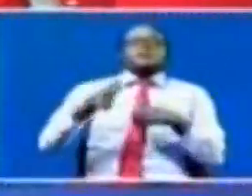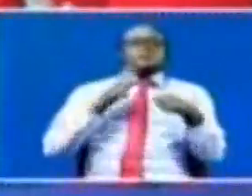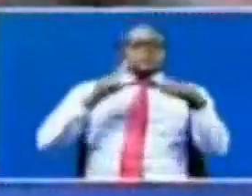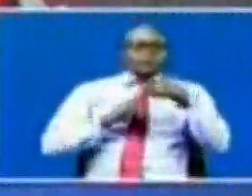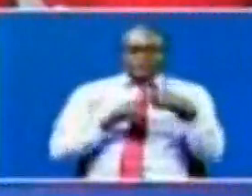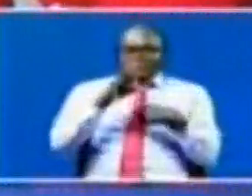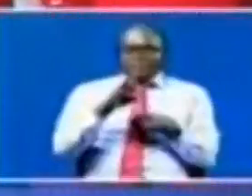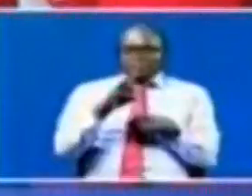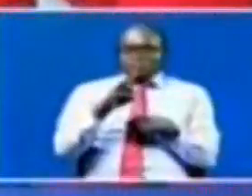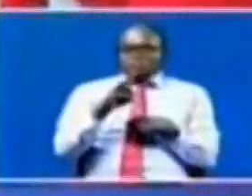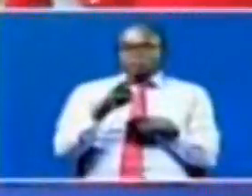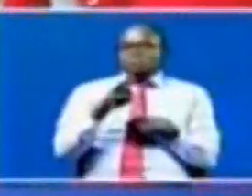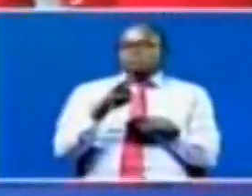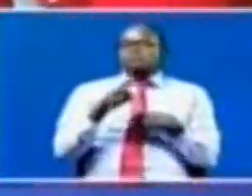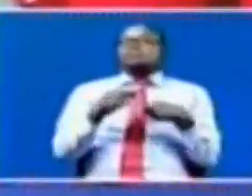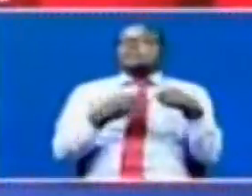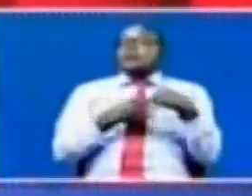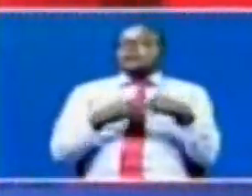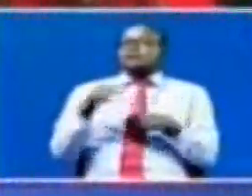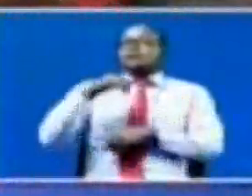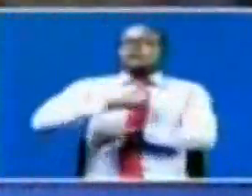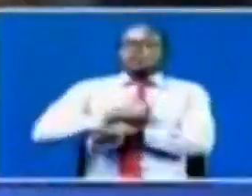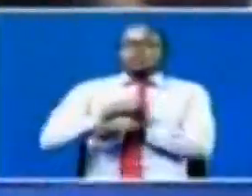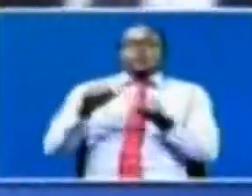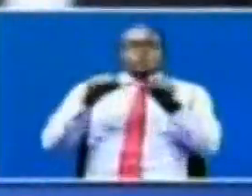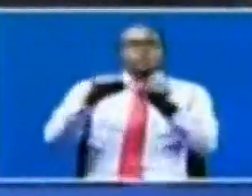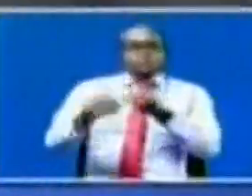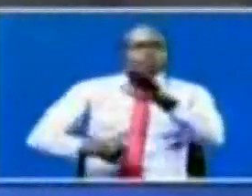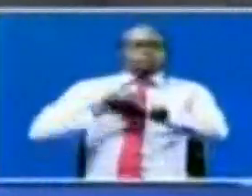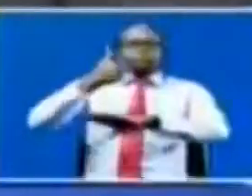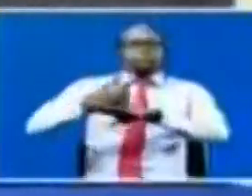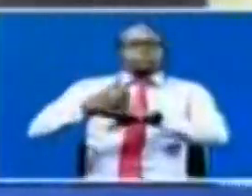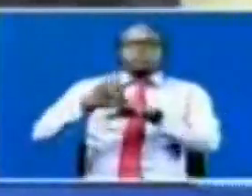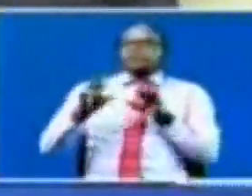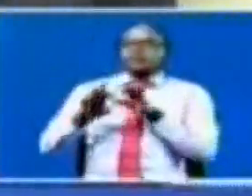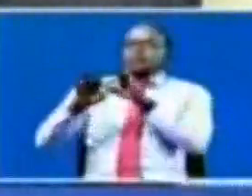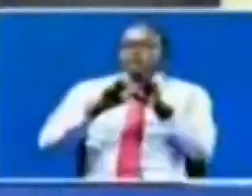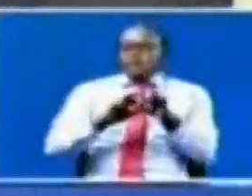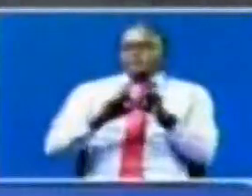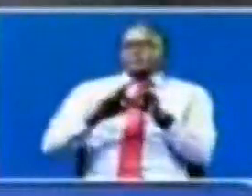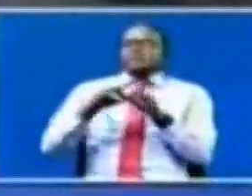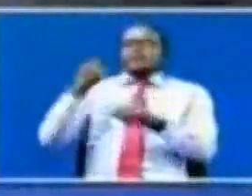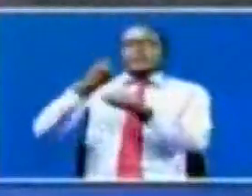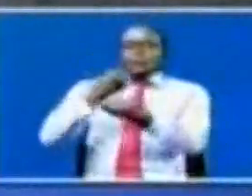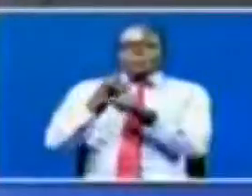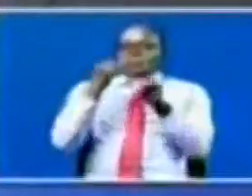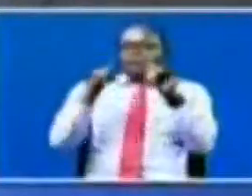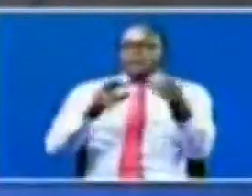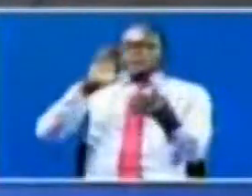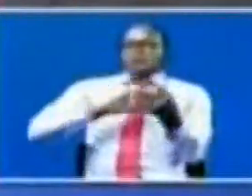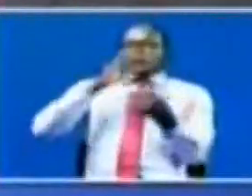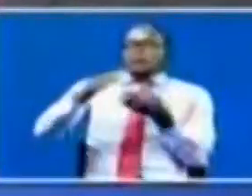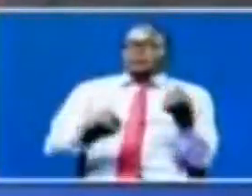go on, and that a secretariat within the ministry will be established to coordinate the activities of the new curriculum that has